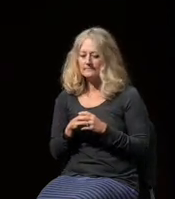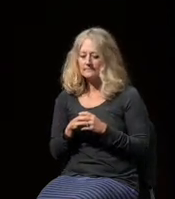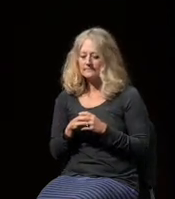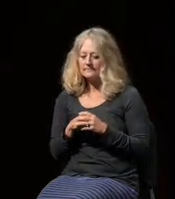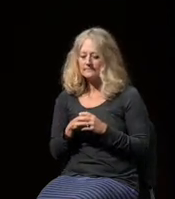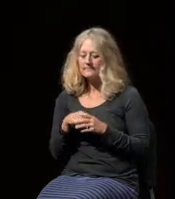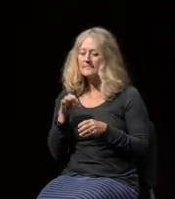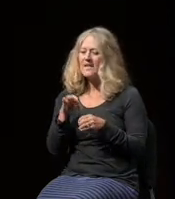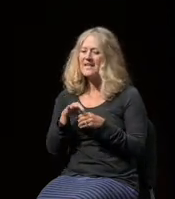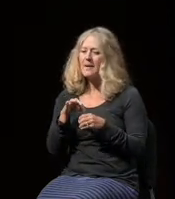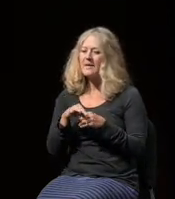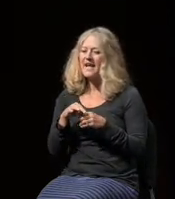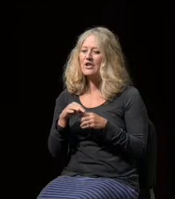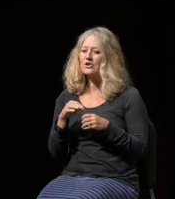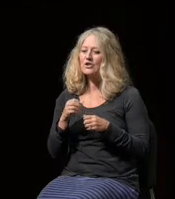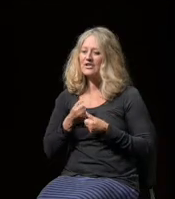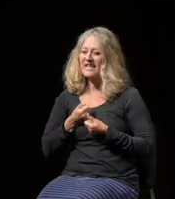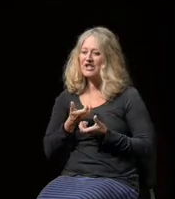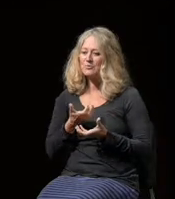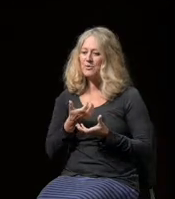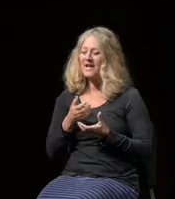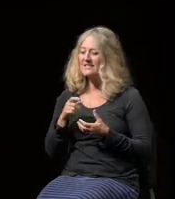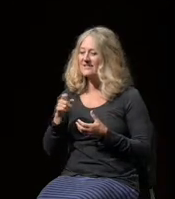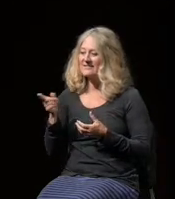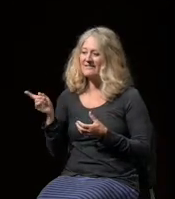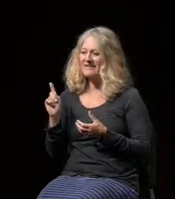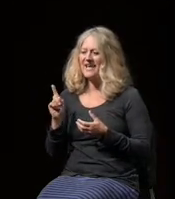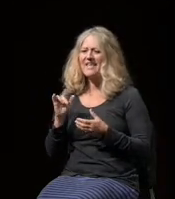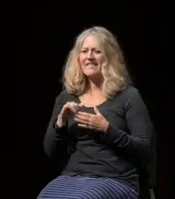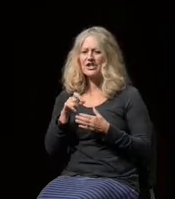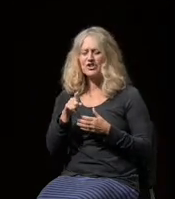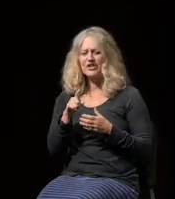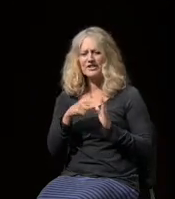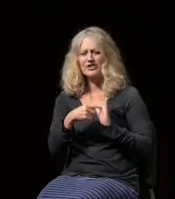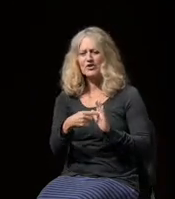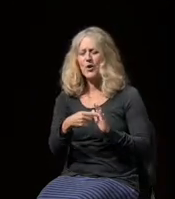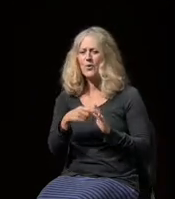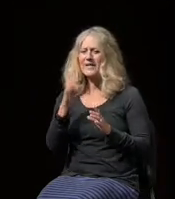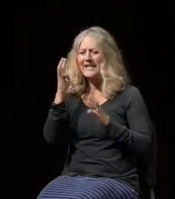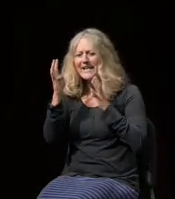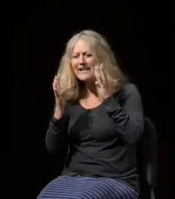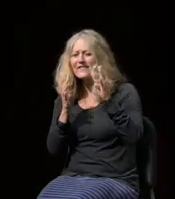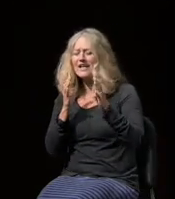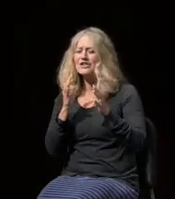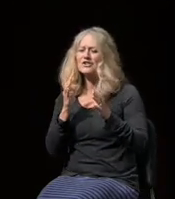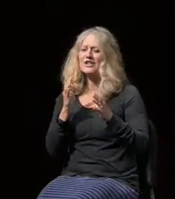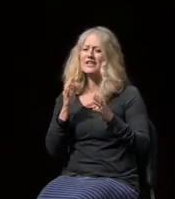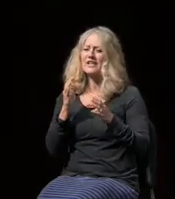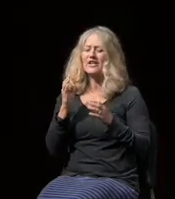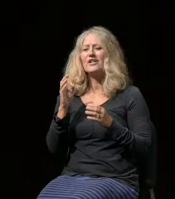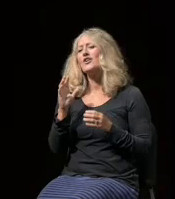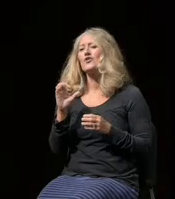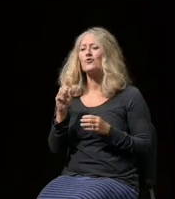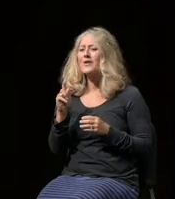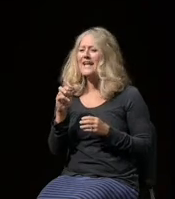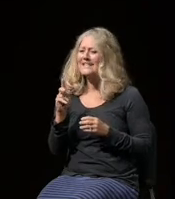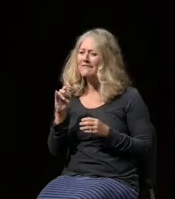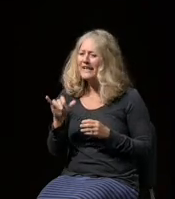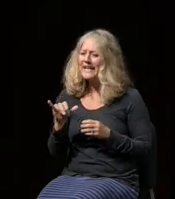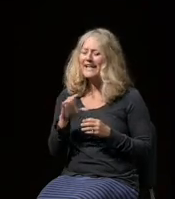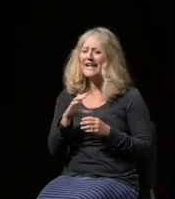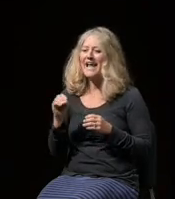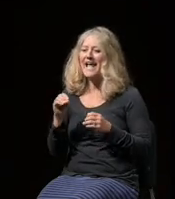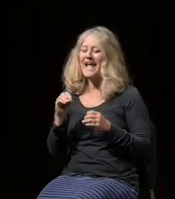The nominators expressed that she stands out for her innovation and creativity, especially in the